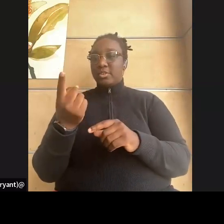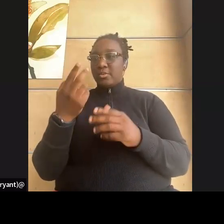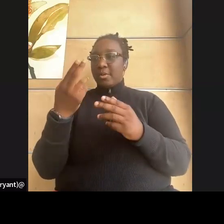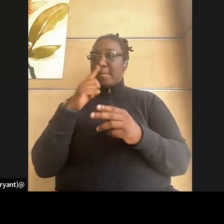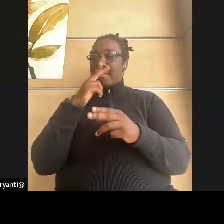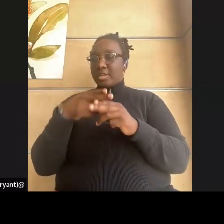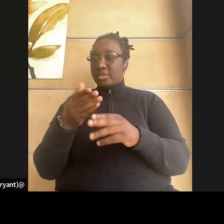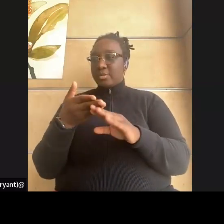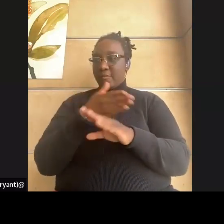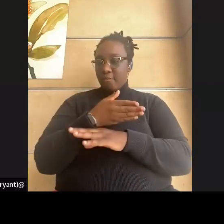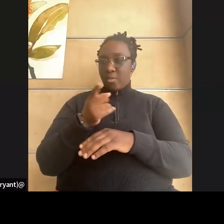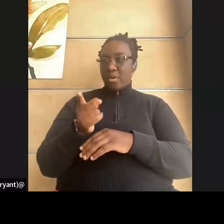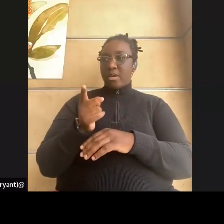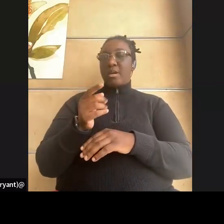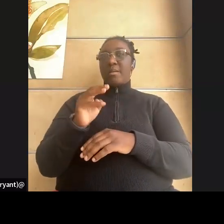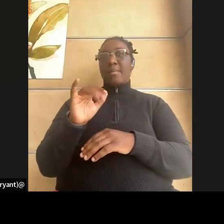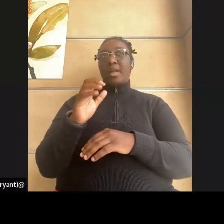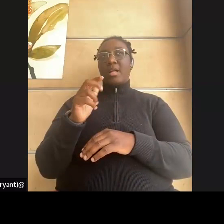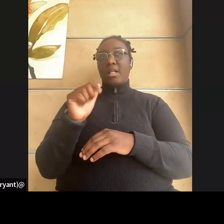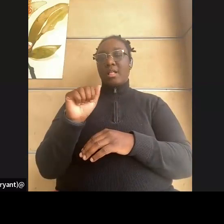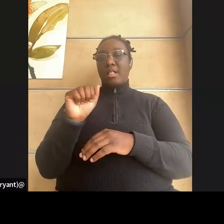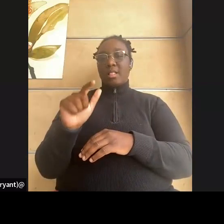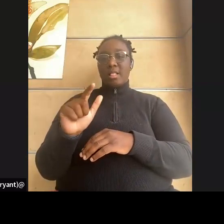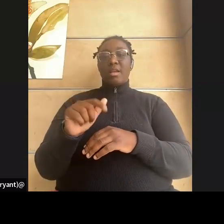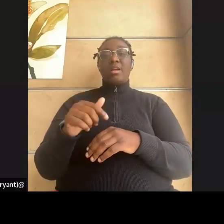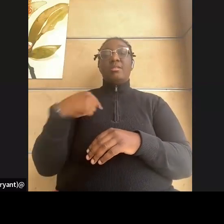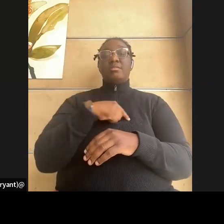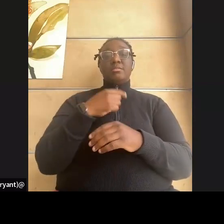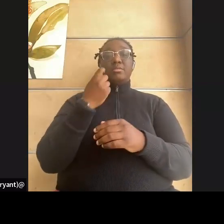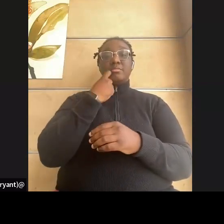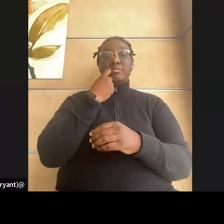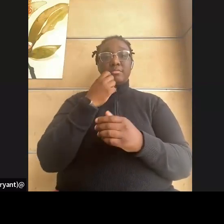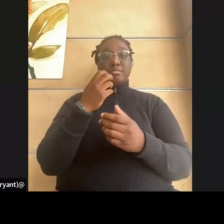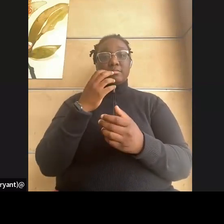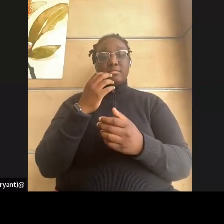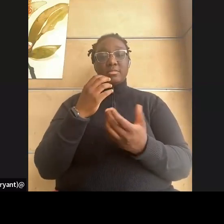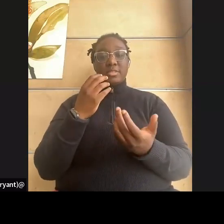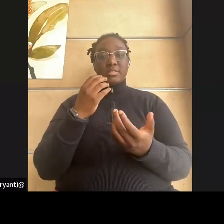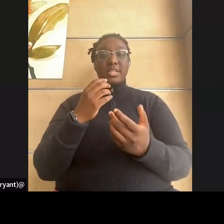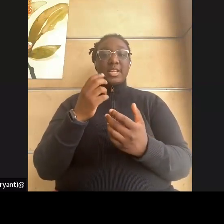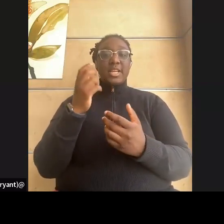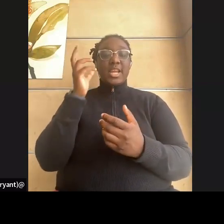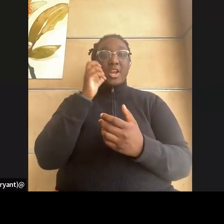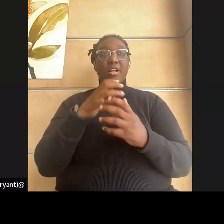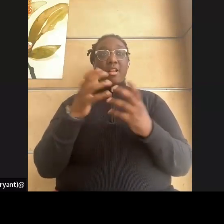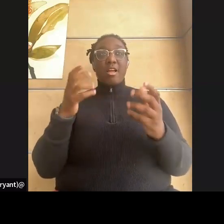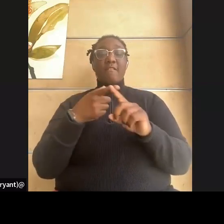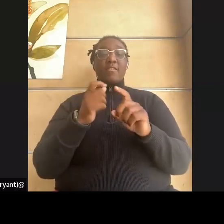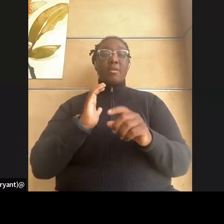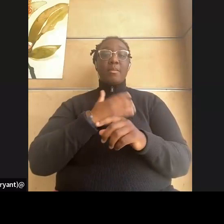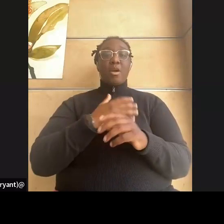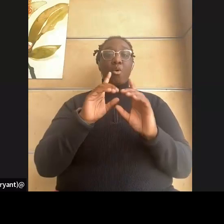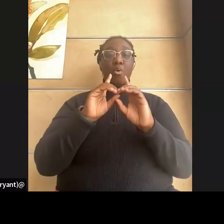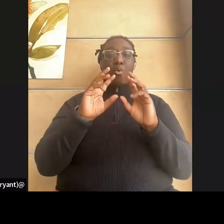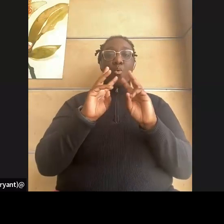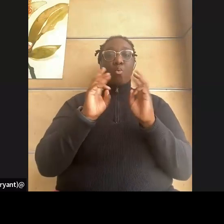health navigators. We've been hearing a lot from our workshops that health navigators also become digital navigators and play a